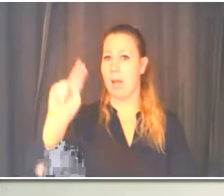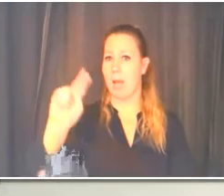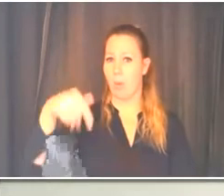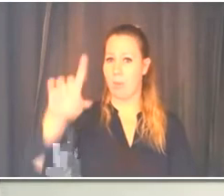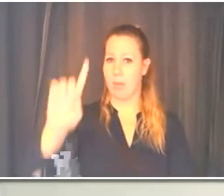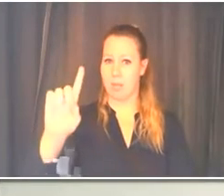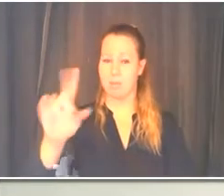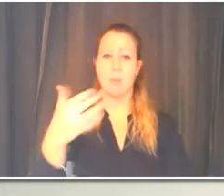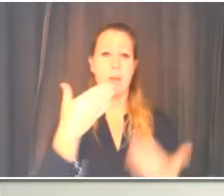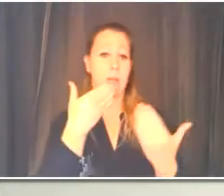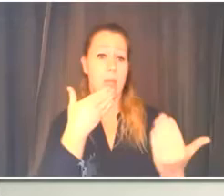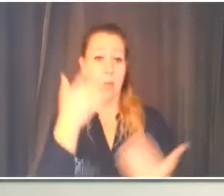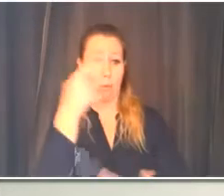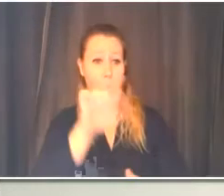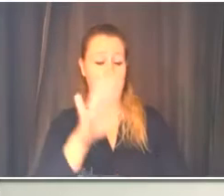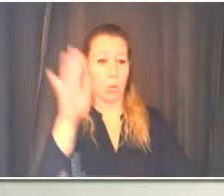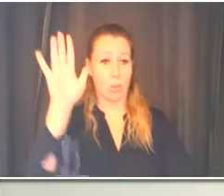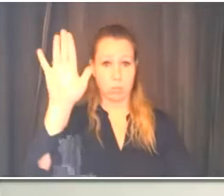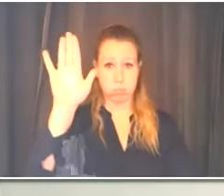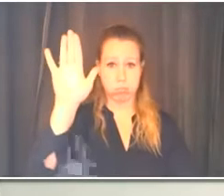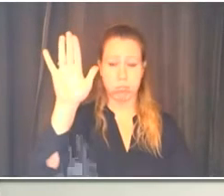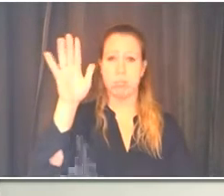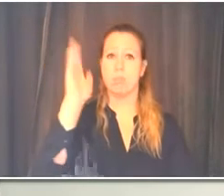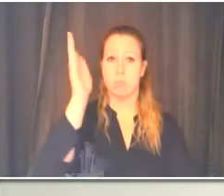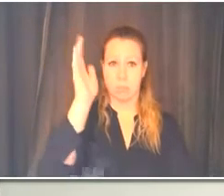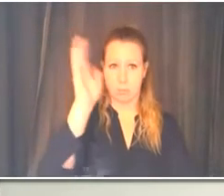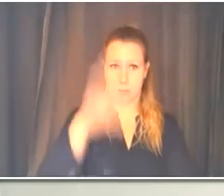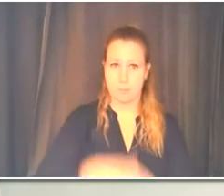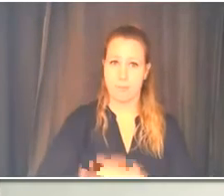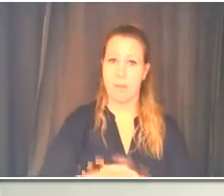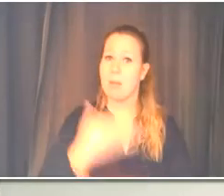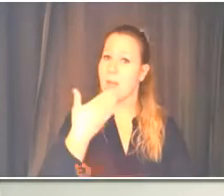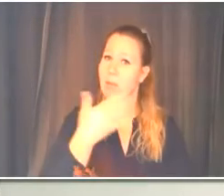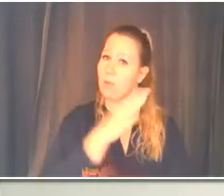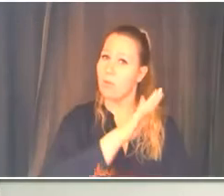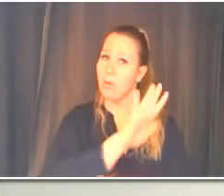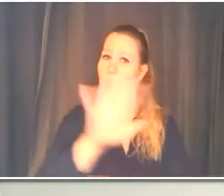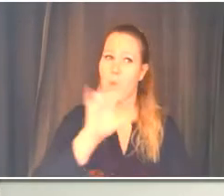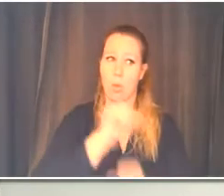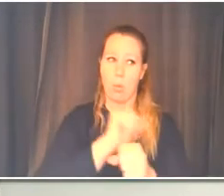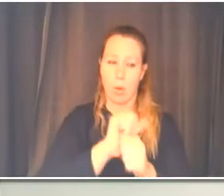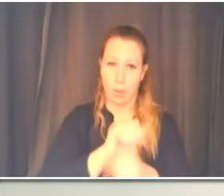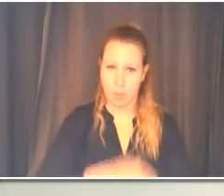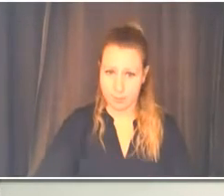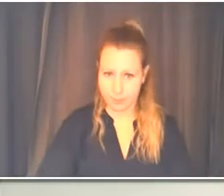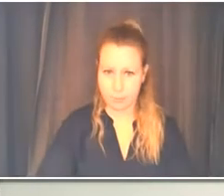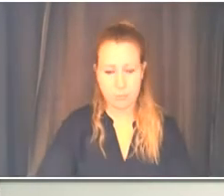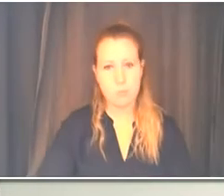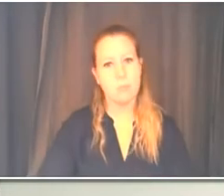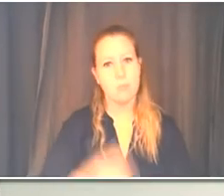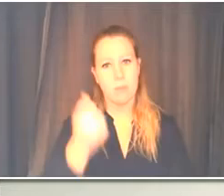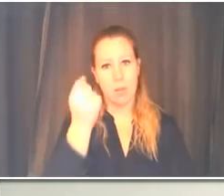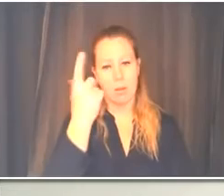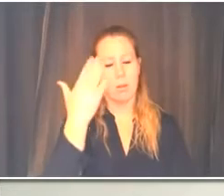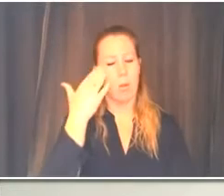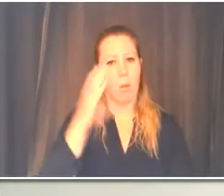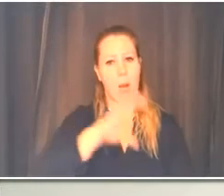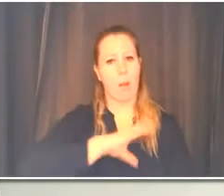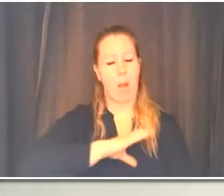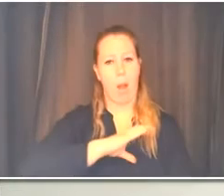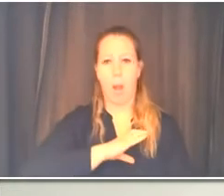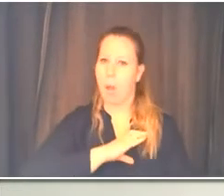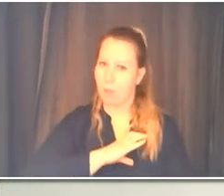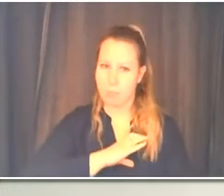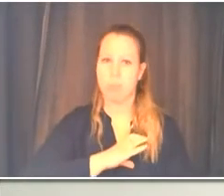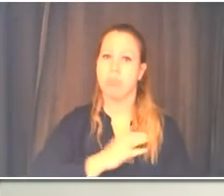for being here today um you know you talked about it and uh chair Rosenthal and chair Richard spoke about it as well but I I'm